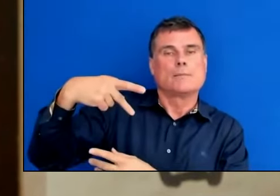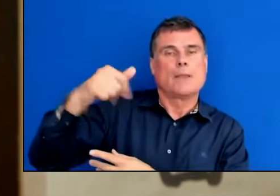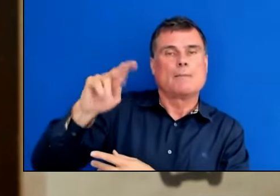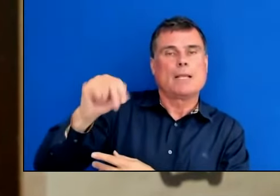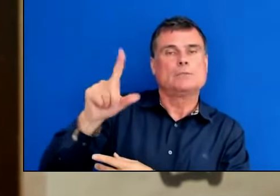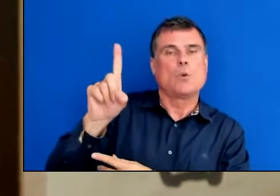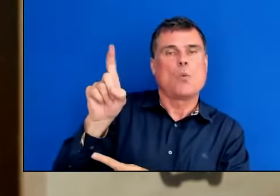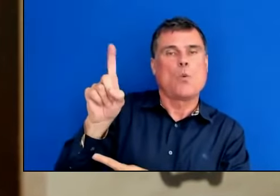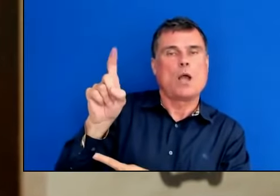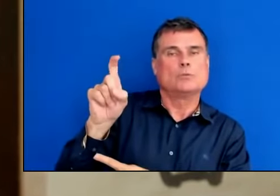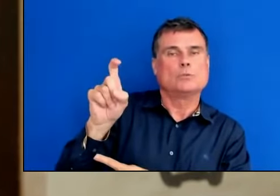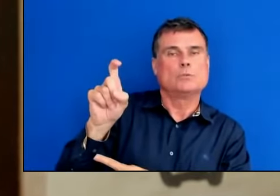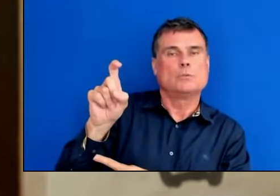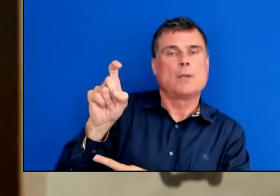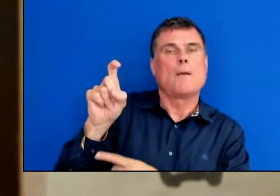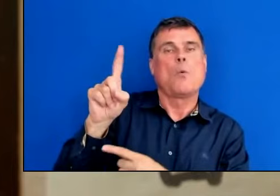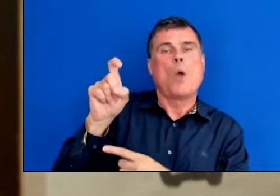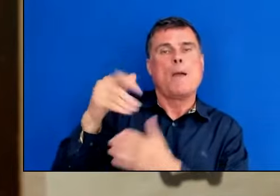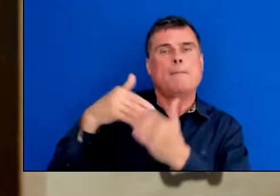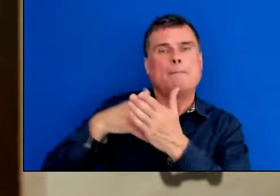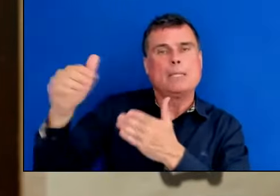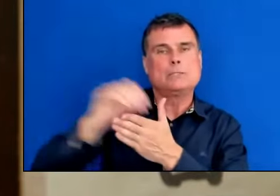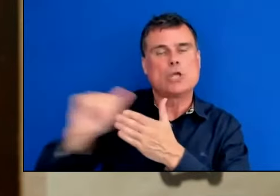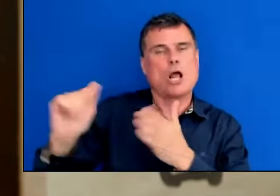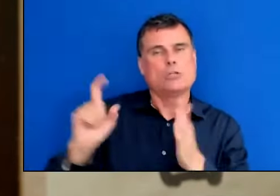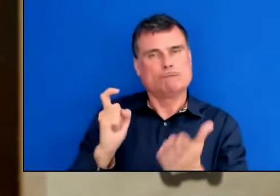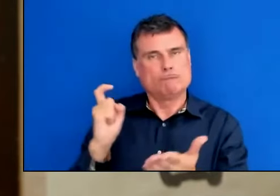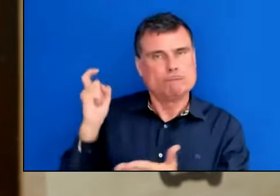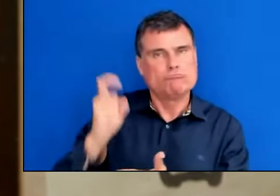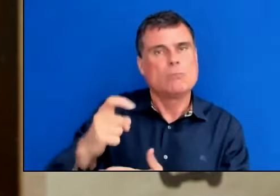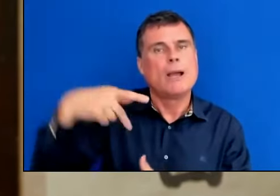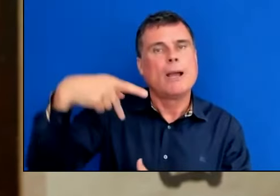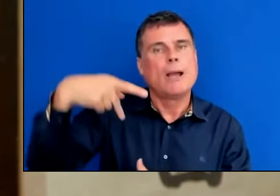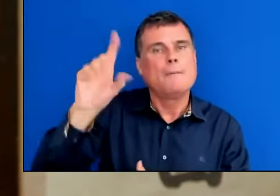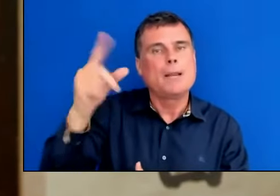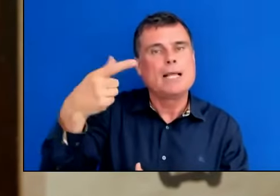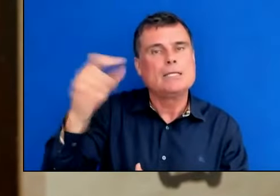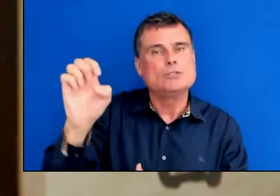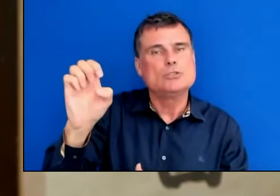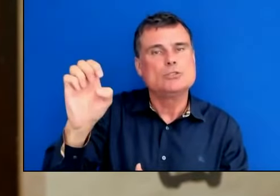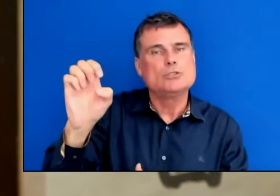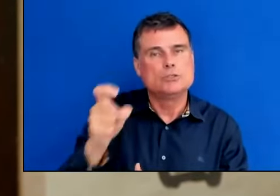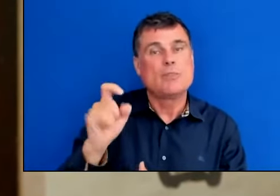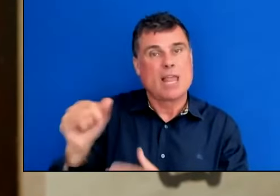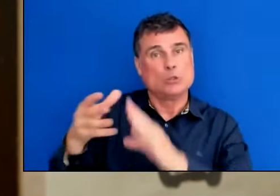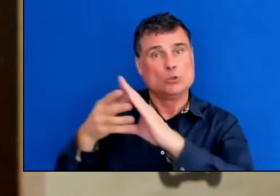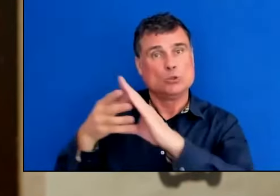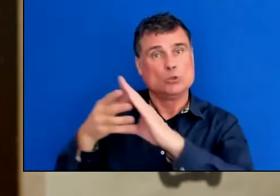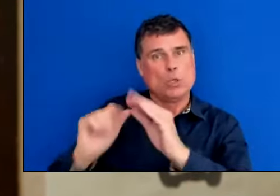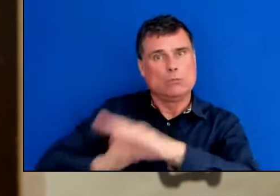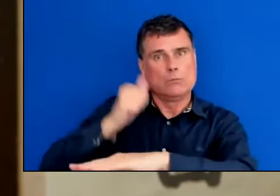$100 million legacy to honor Japanese Canadians to continue the healing for generations to come.